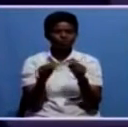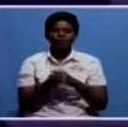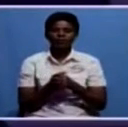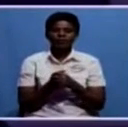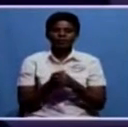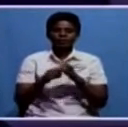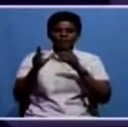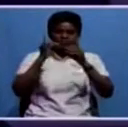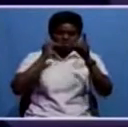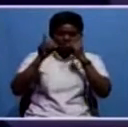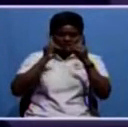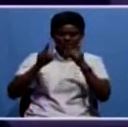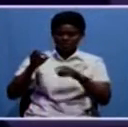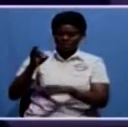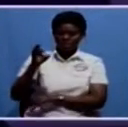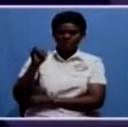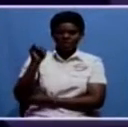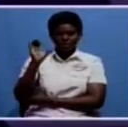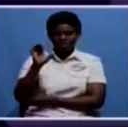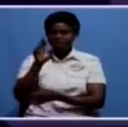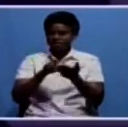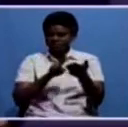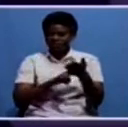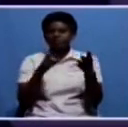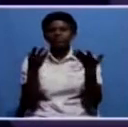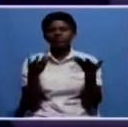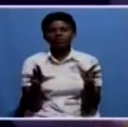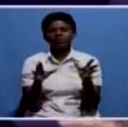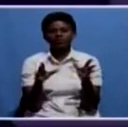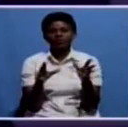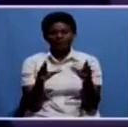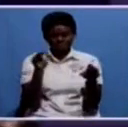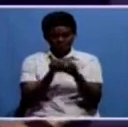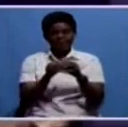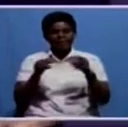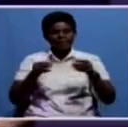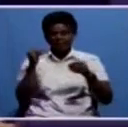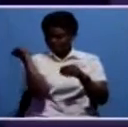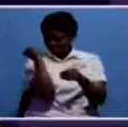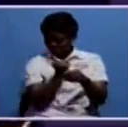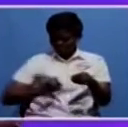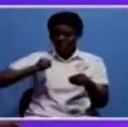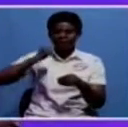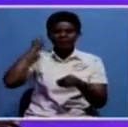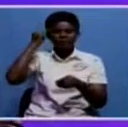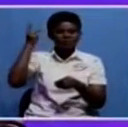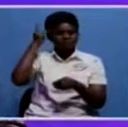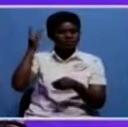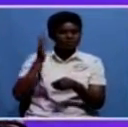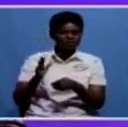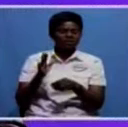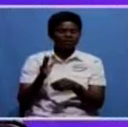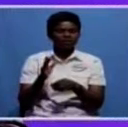debate on the FIC report has been lost in politics hijacked by politicians, and it lost in the, and lost